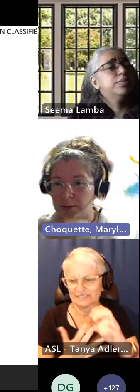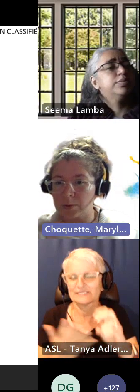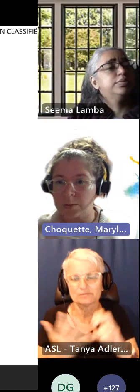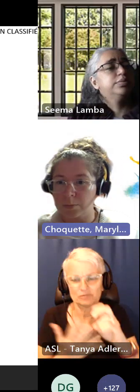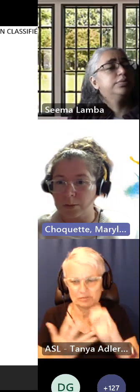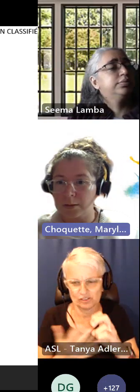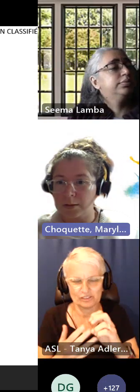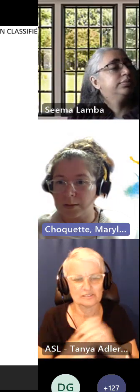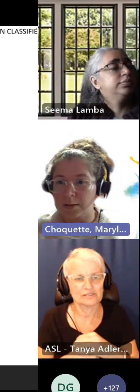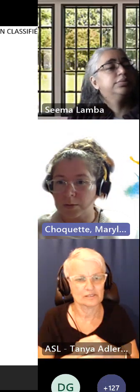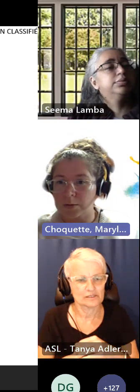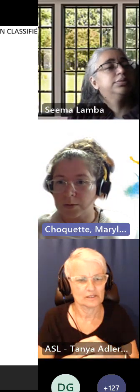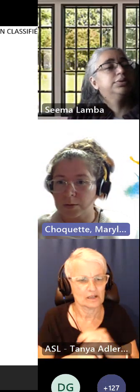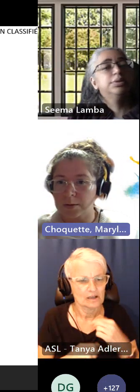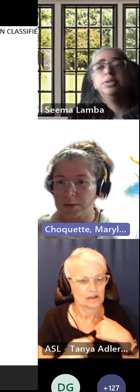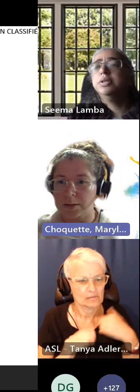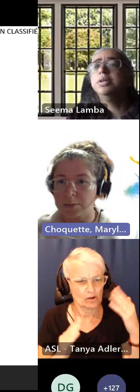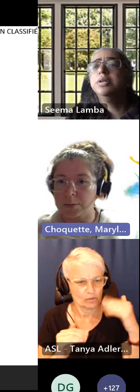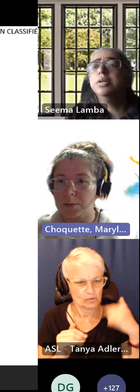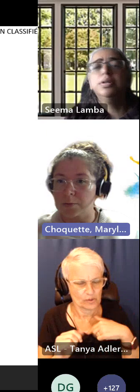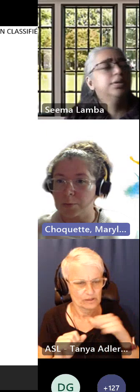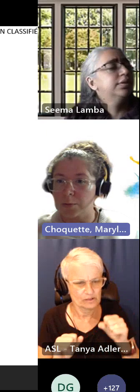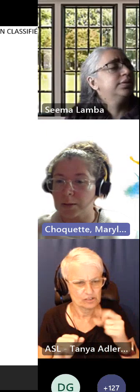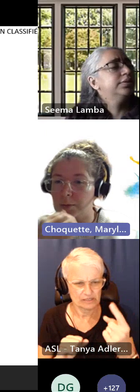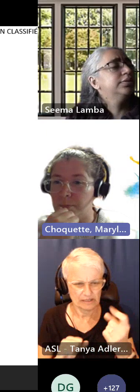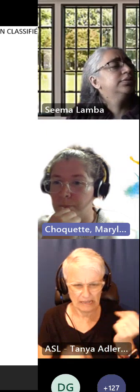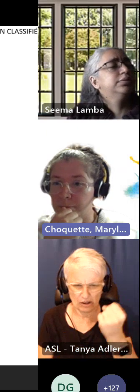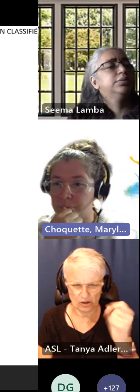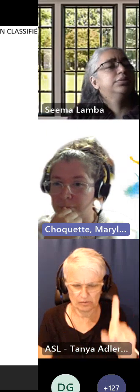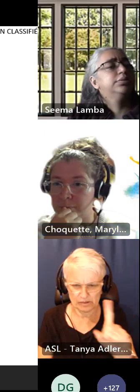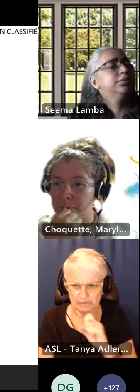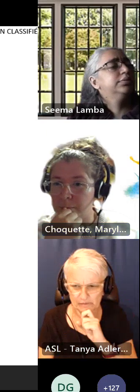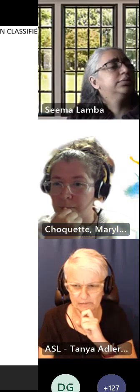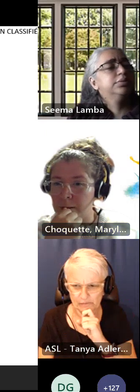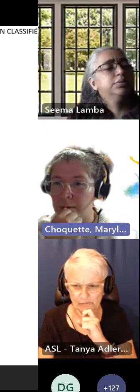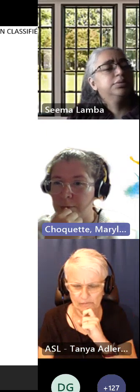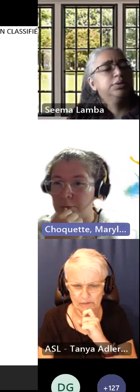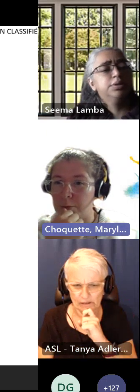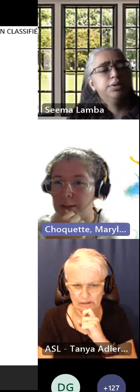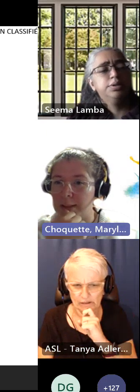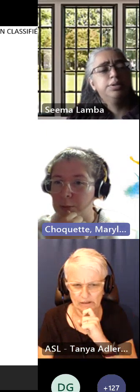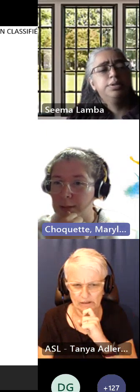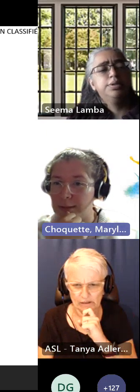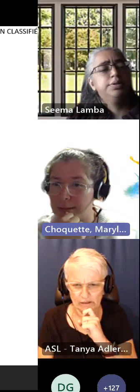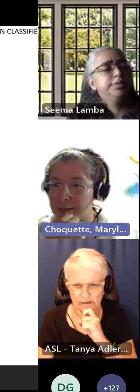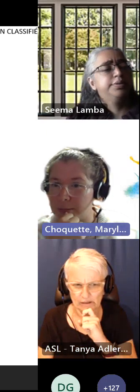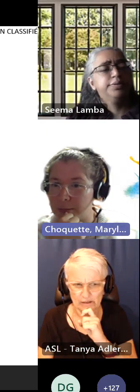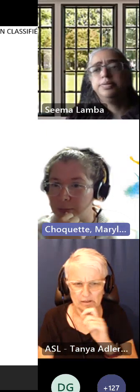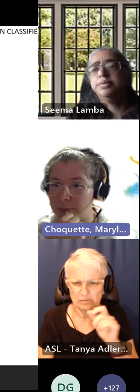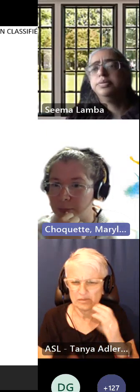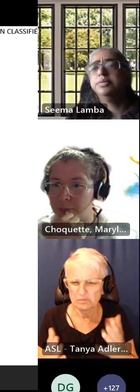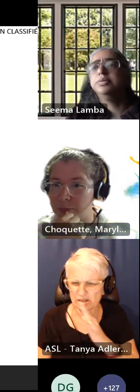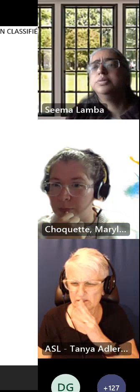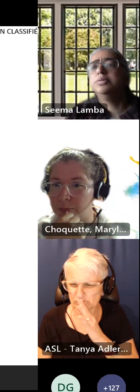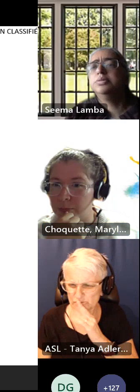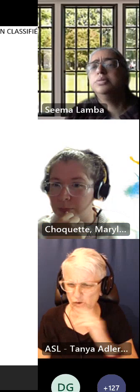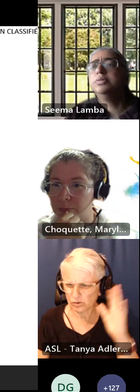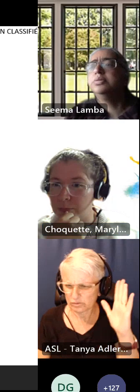while we are on the holding this out. Just a second, maybe if you can verbally address.